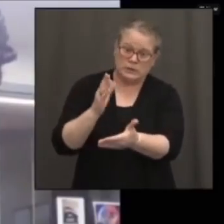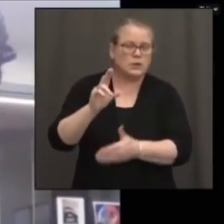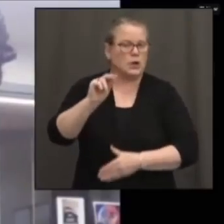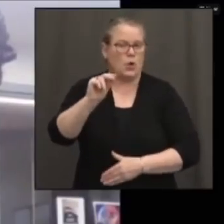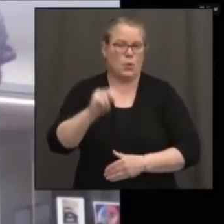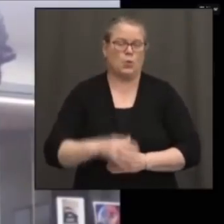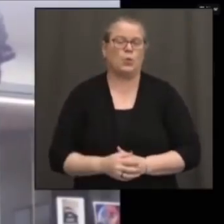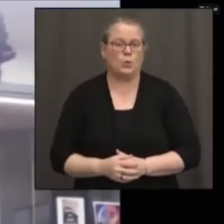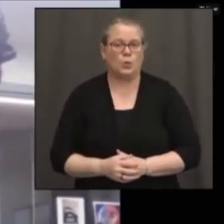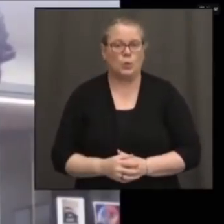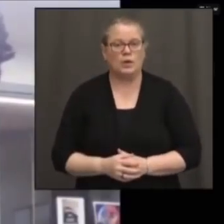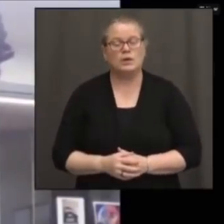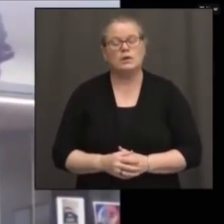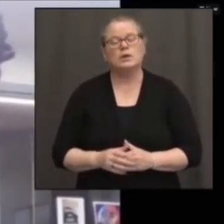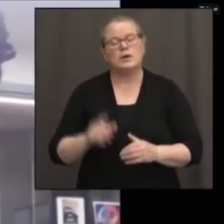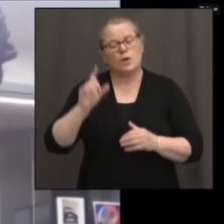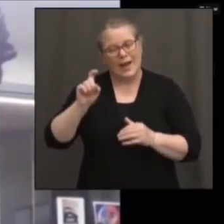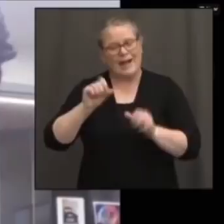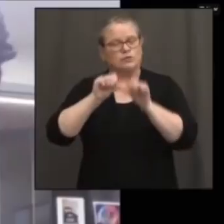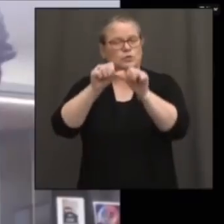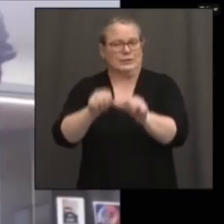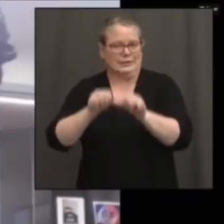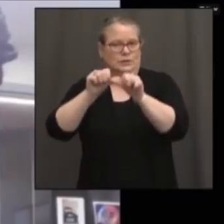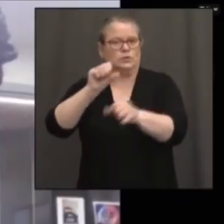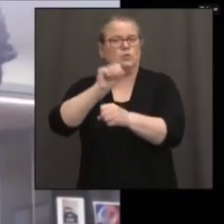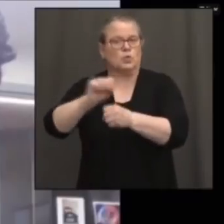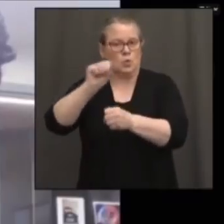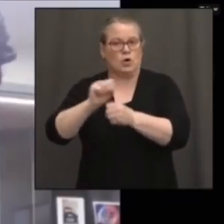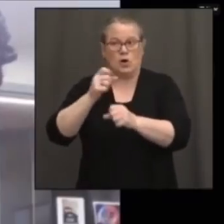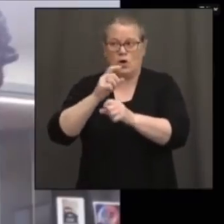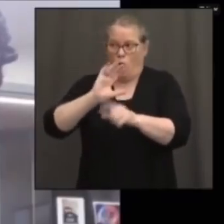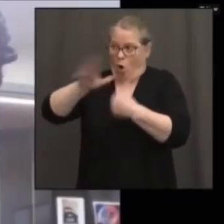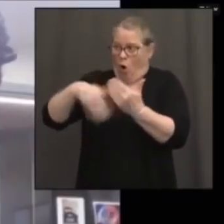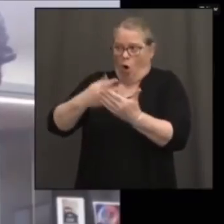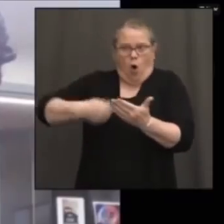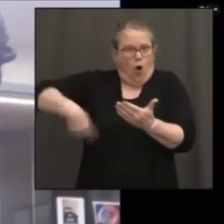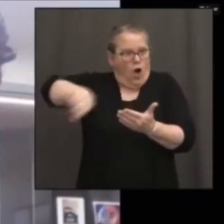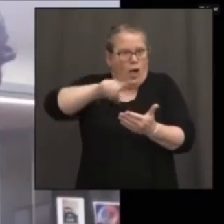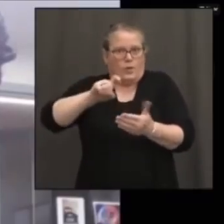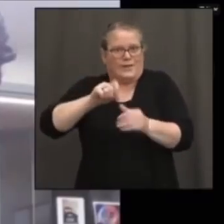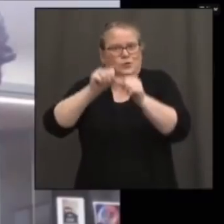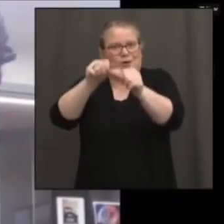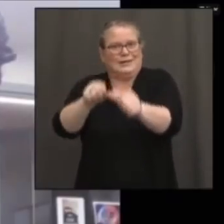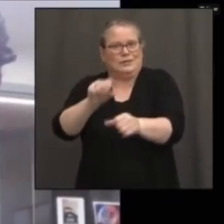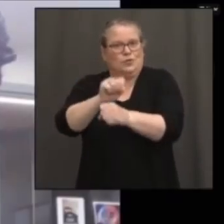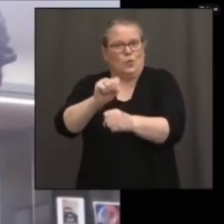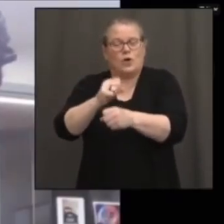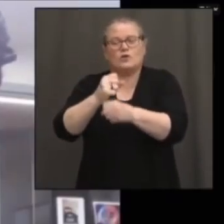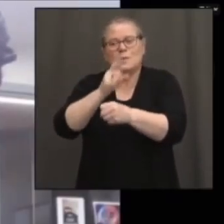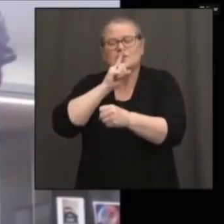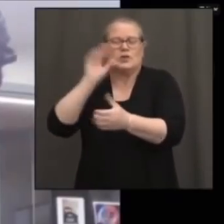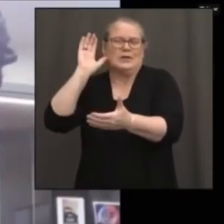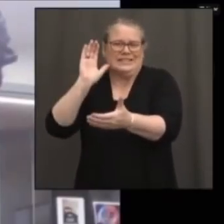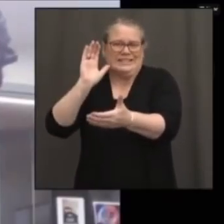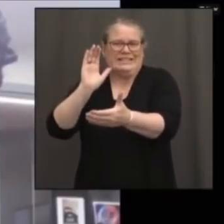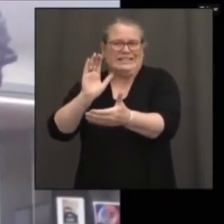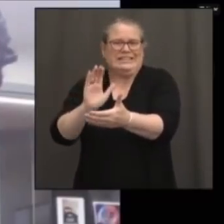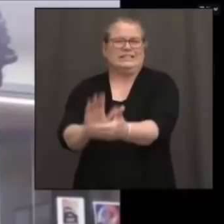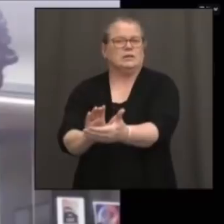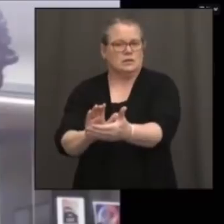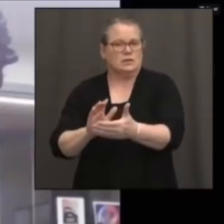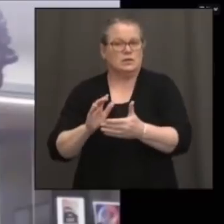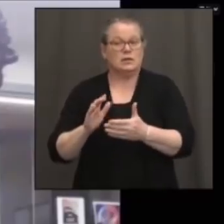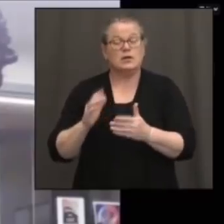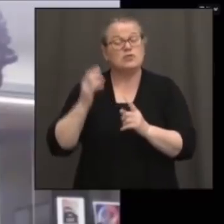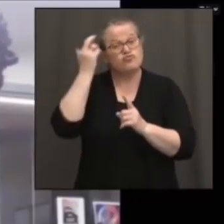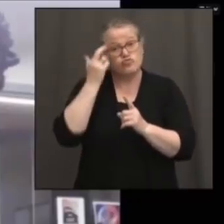intentional work on all our behalfs in order to make sure that this subsides over time. We're dealing with mental health issues. We're dealing with